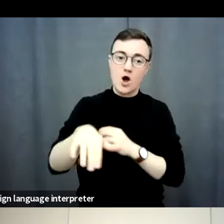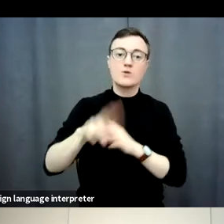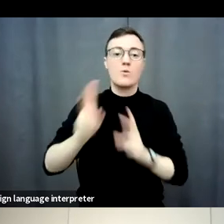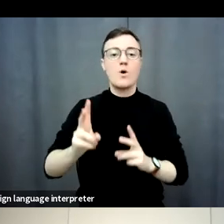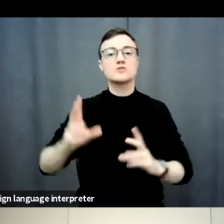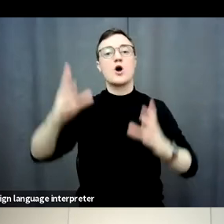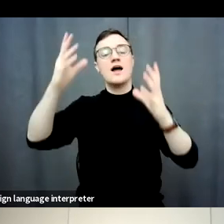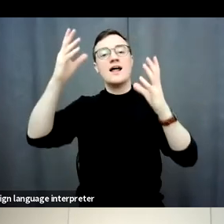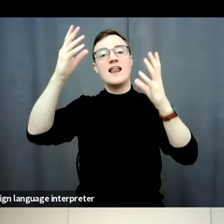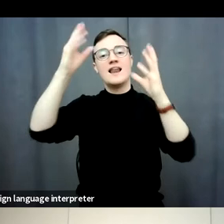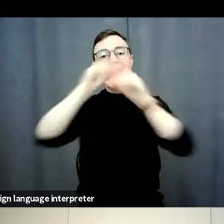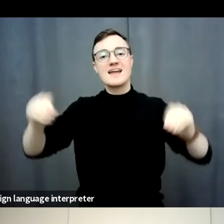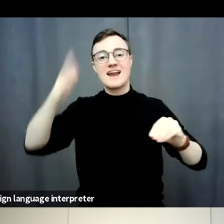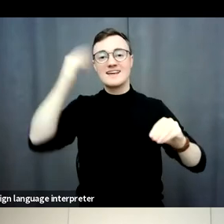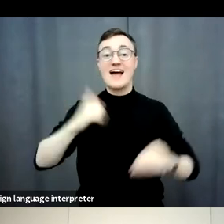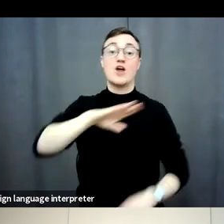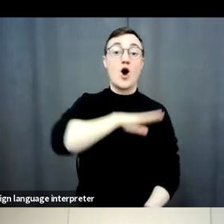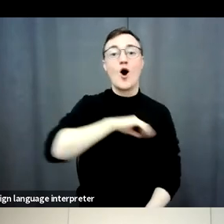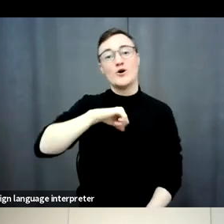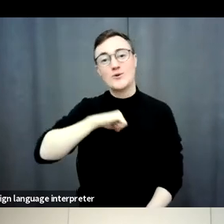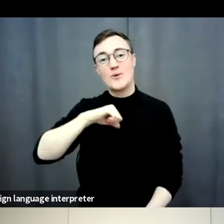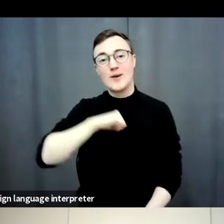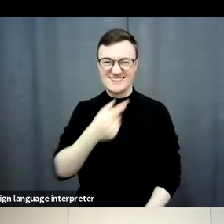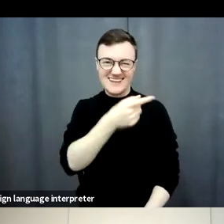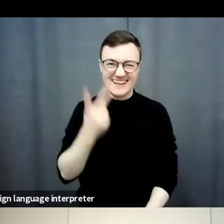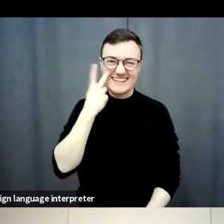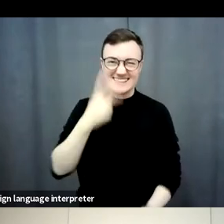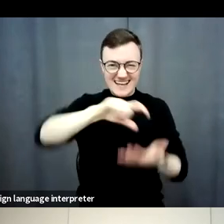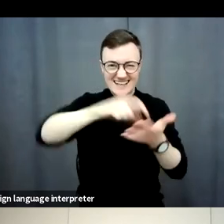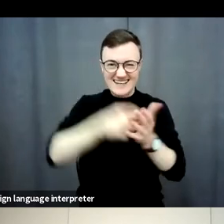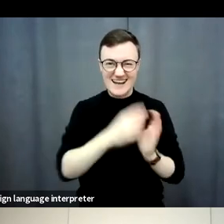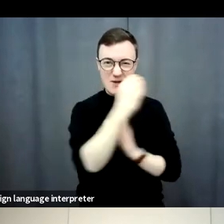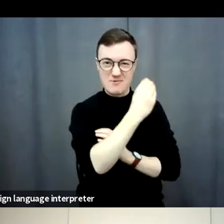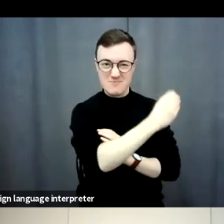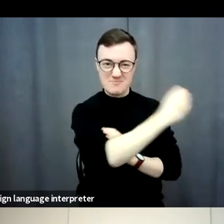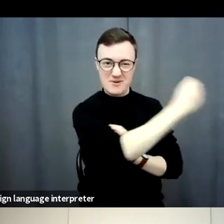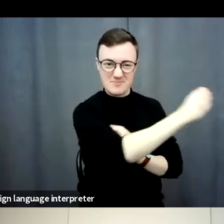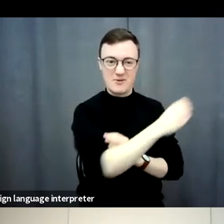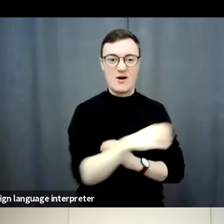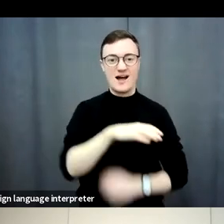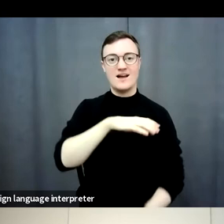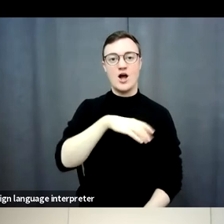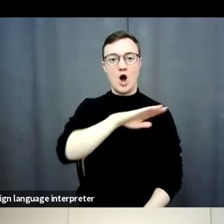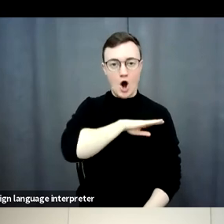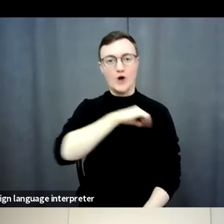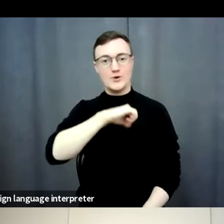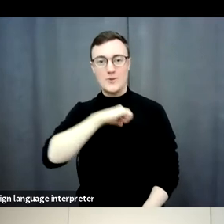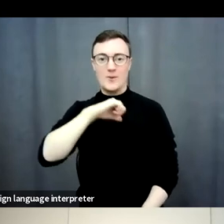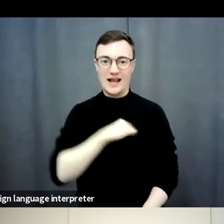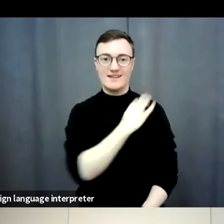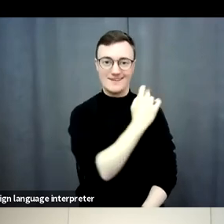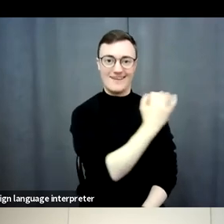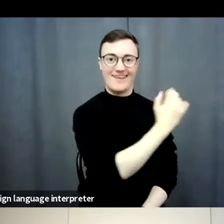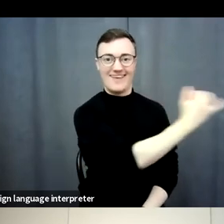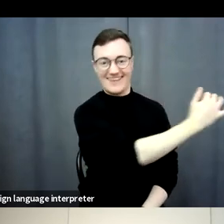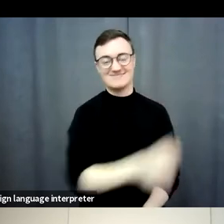have fun. And on the slide, there is Braille bricks and it says have fun. Thank